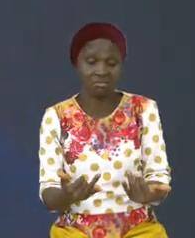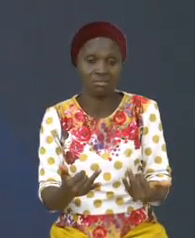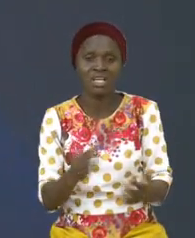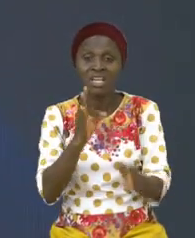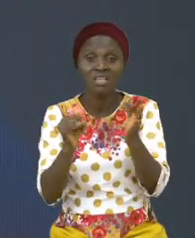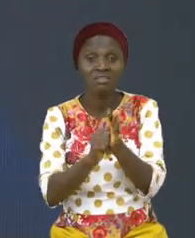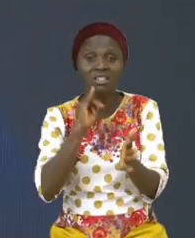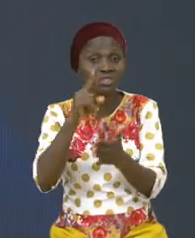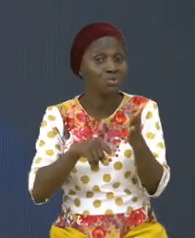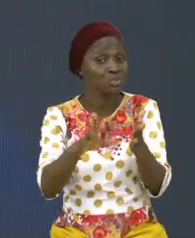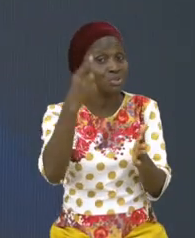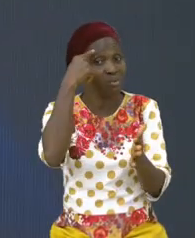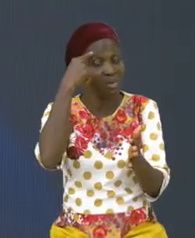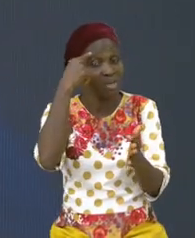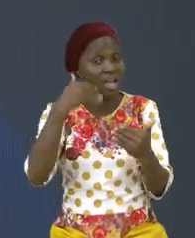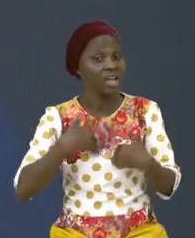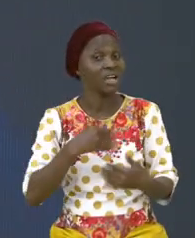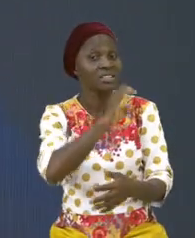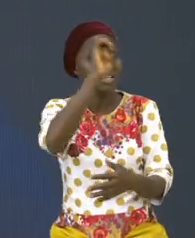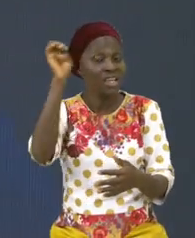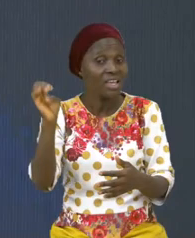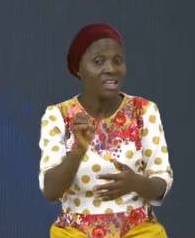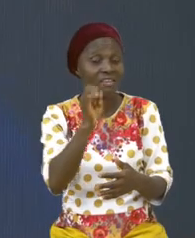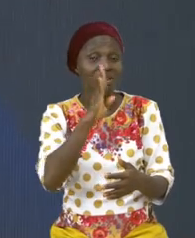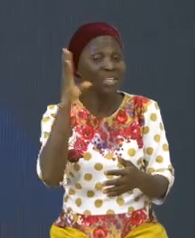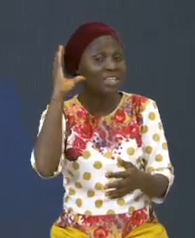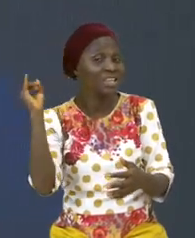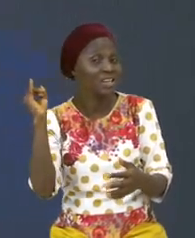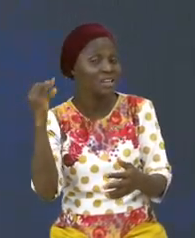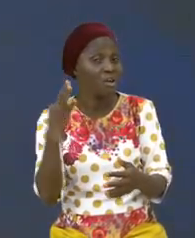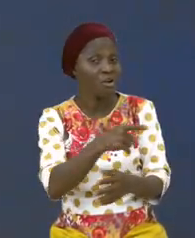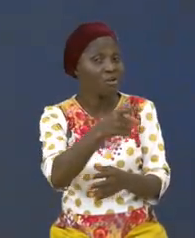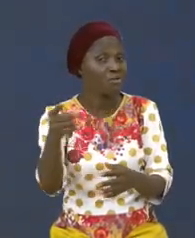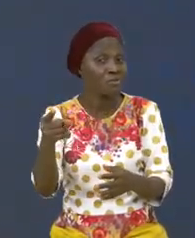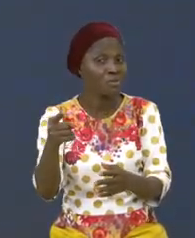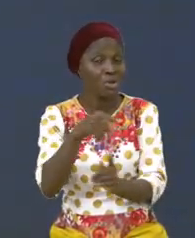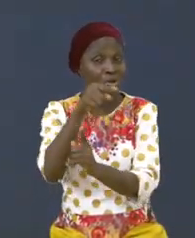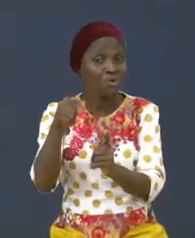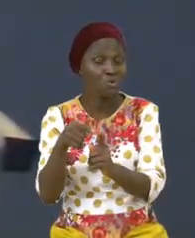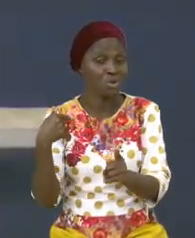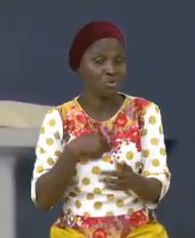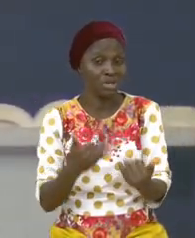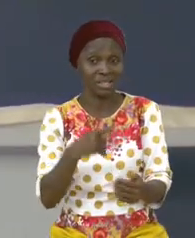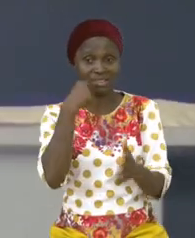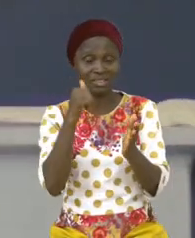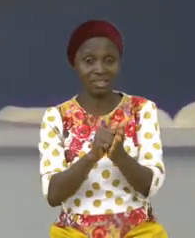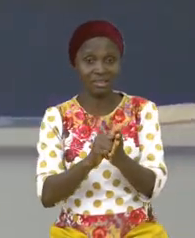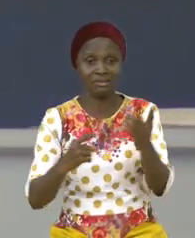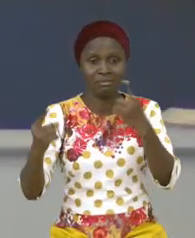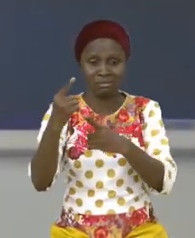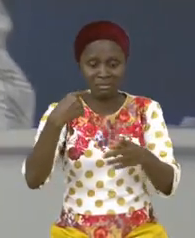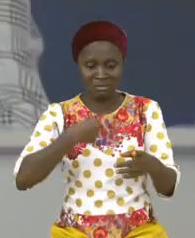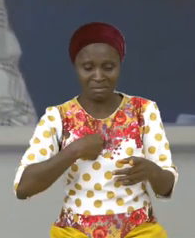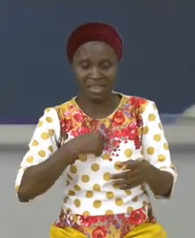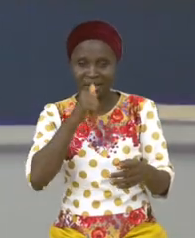what your mind has ever been hearing of you, when you now say, I am an